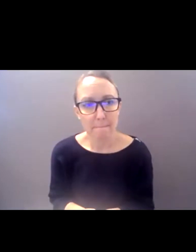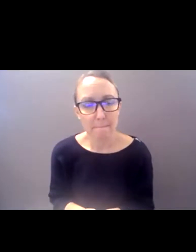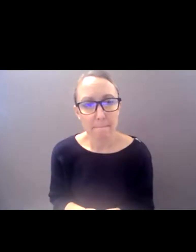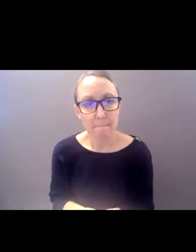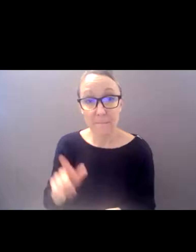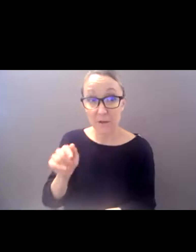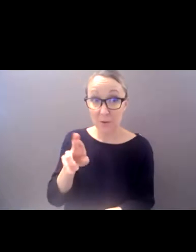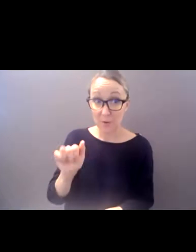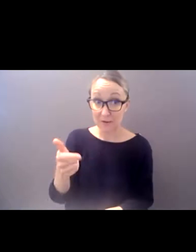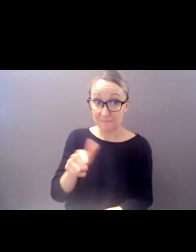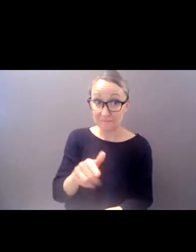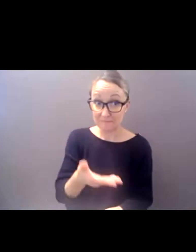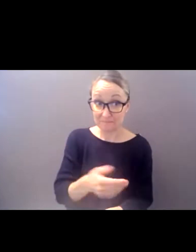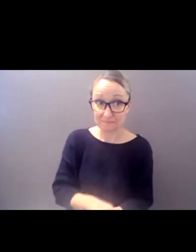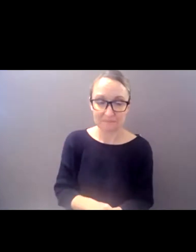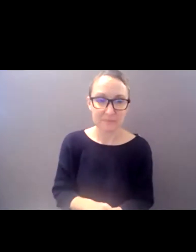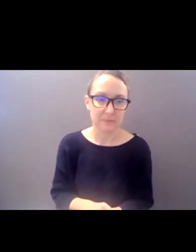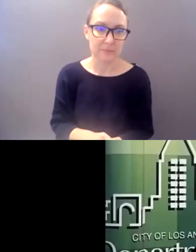Laura, go ahead.